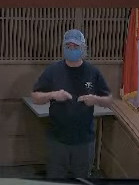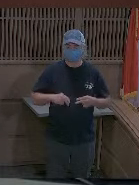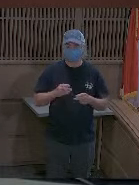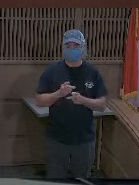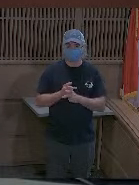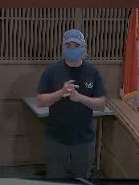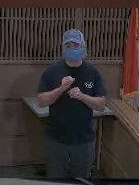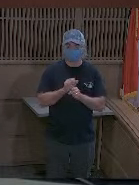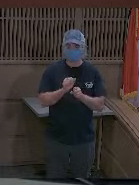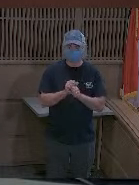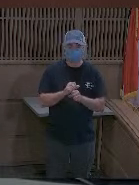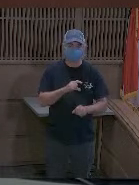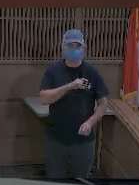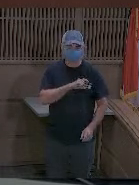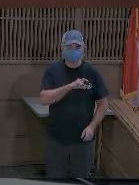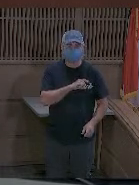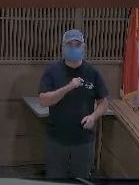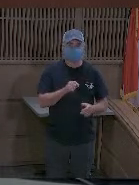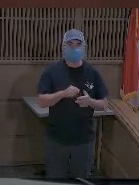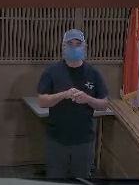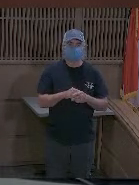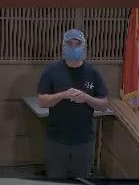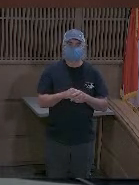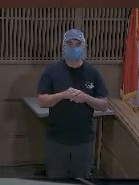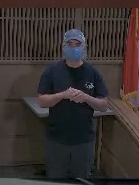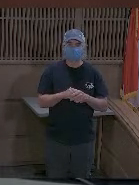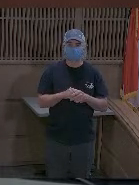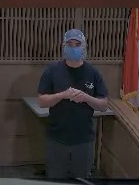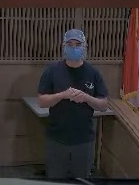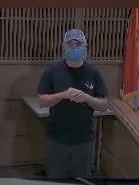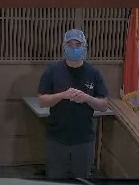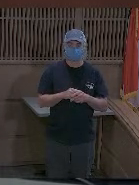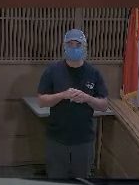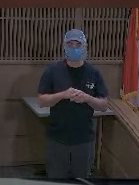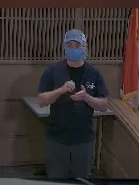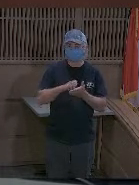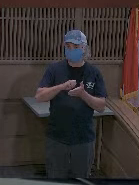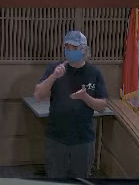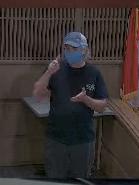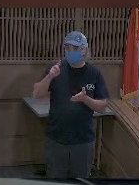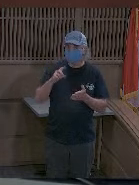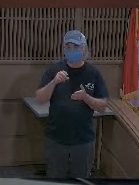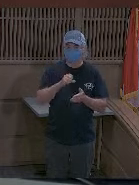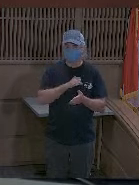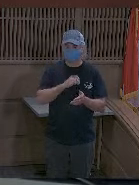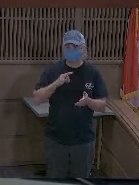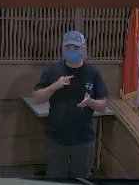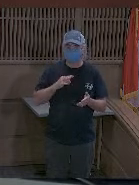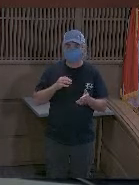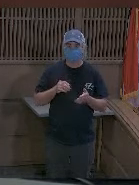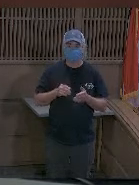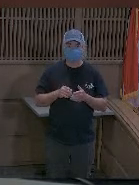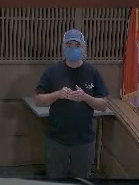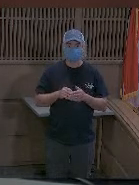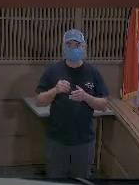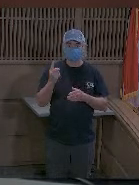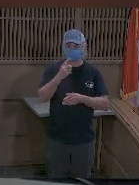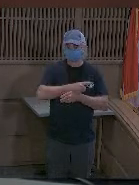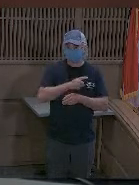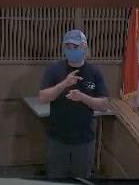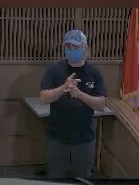firefighters, police, congregate care staff, education staff, teachers, support staff, daycare